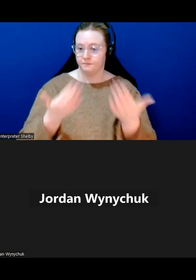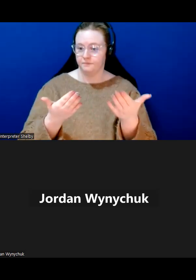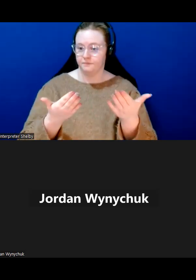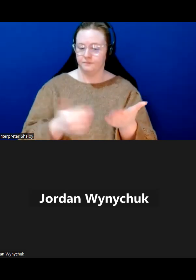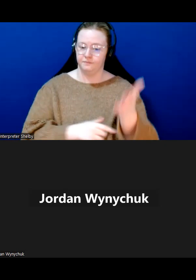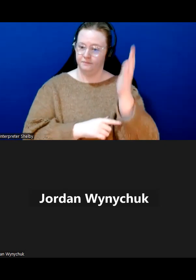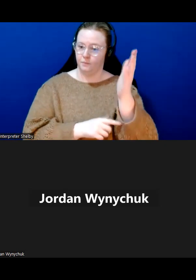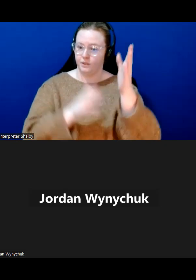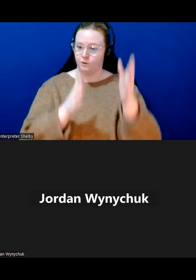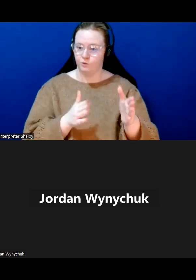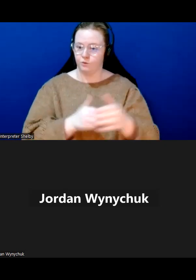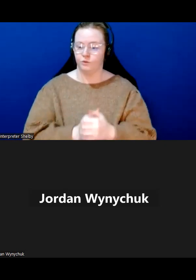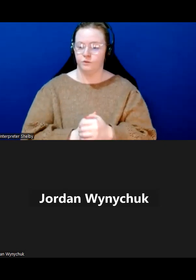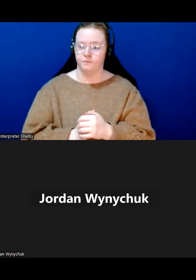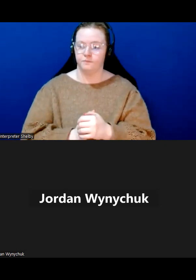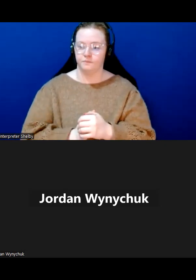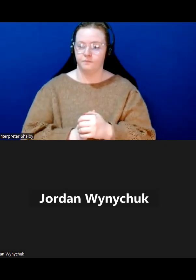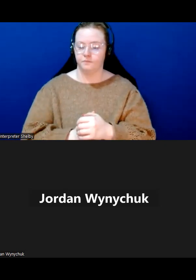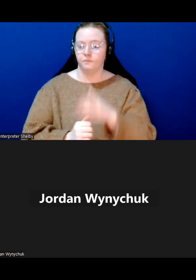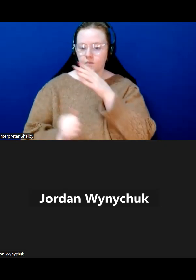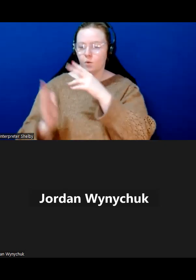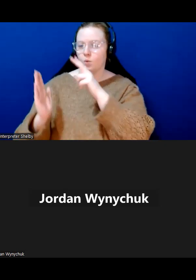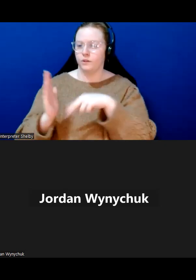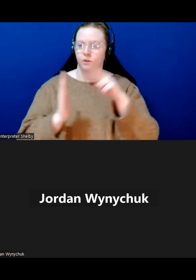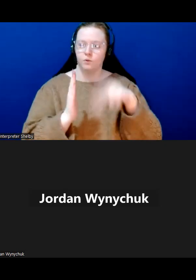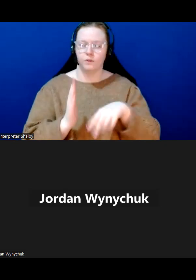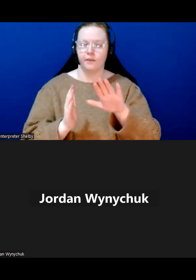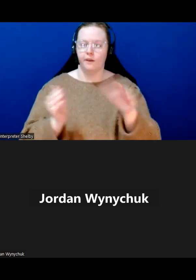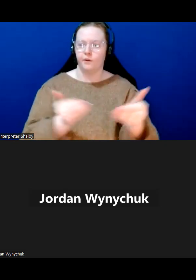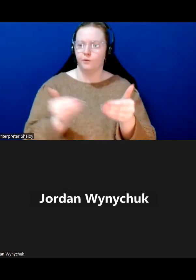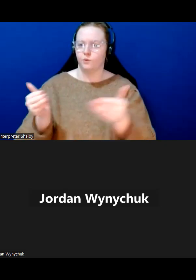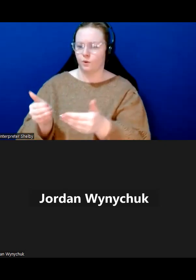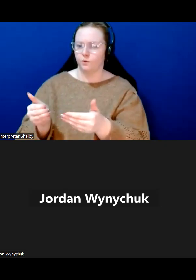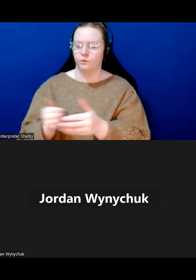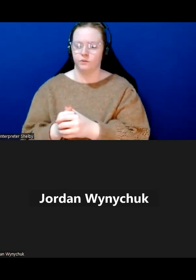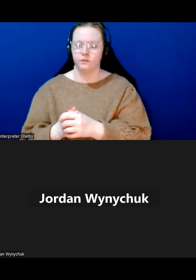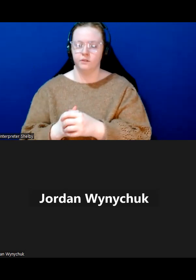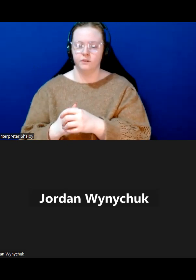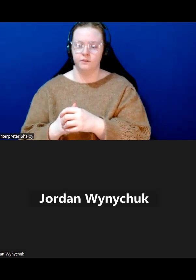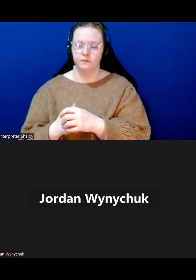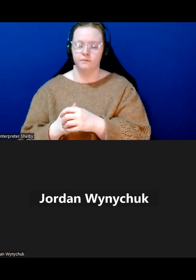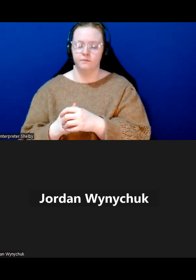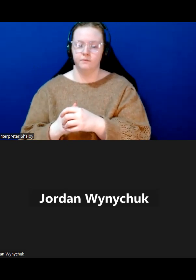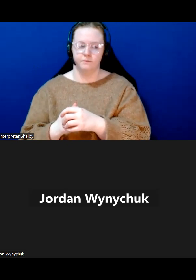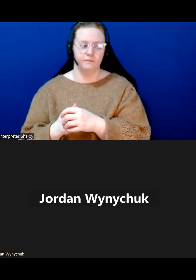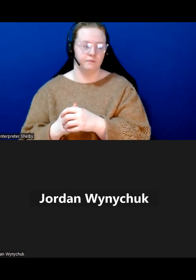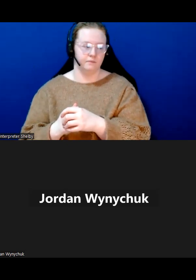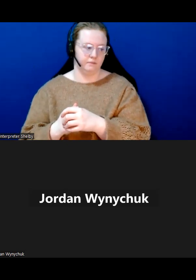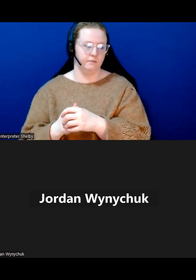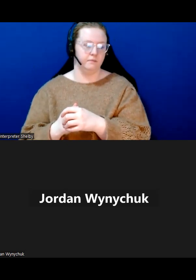speakers for today. So while I'm reading out their introduction, I am actually going to